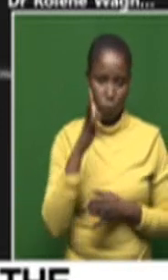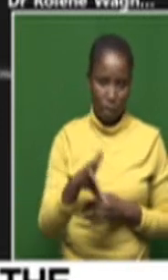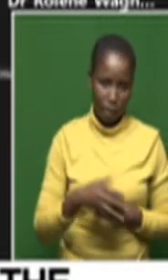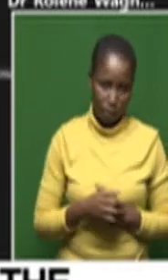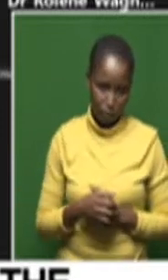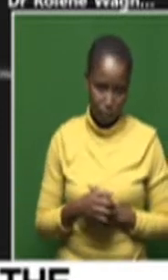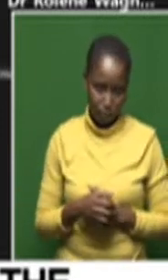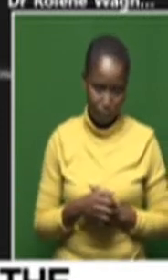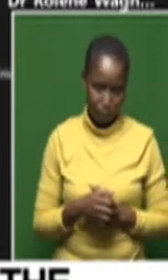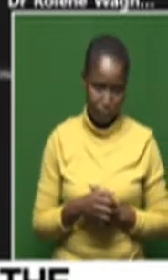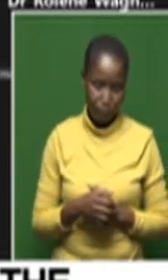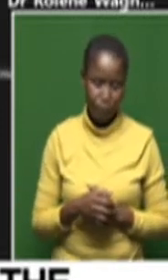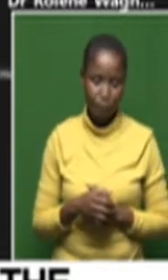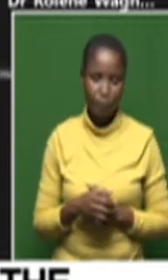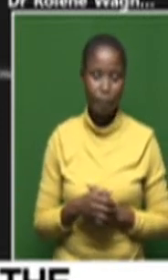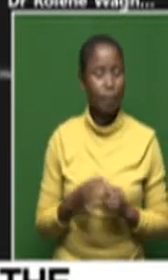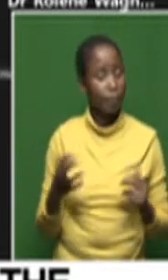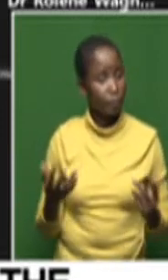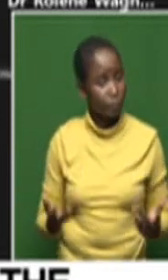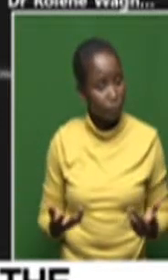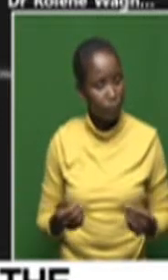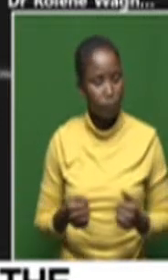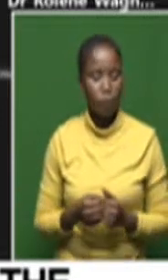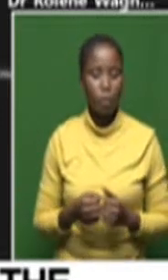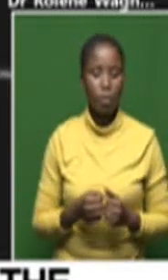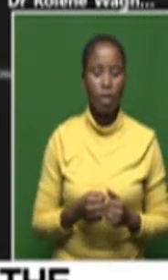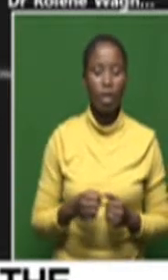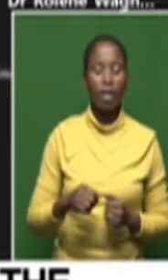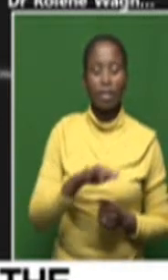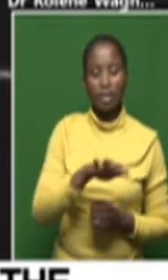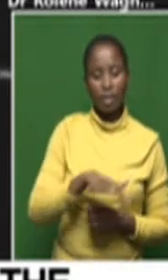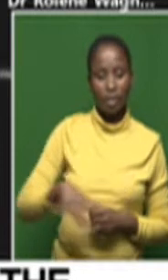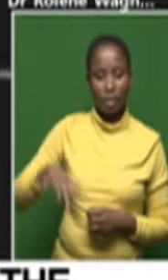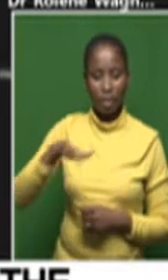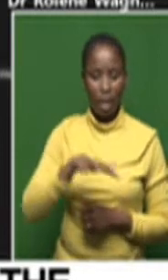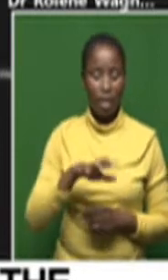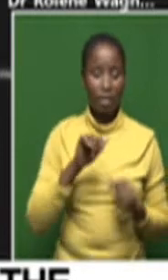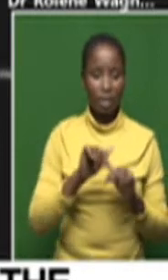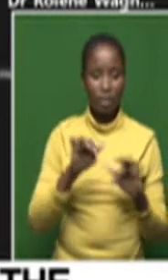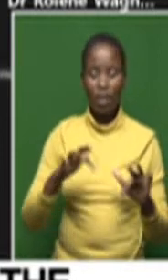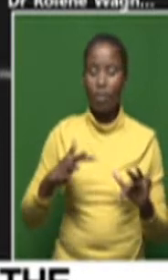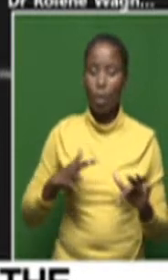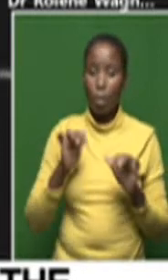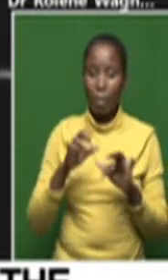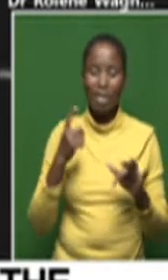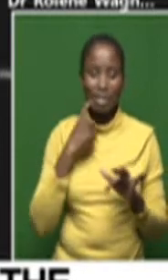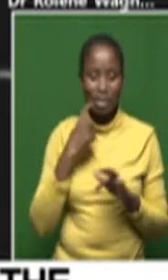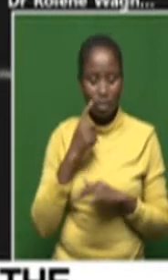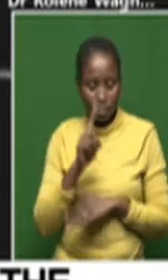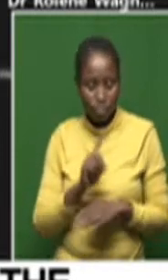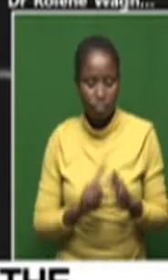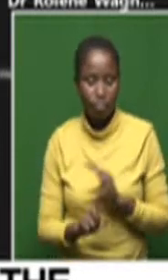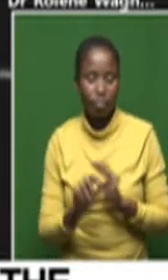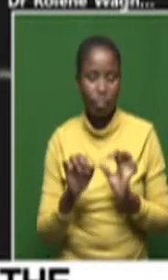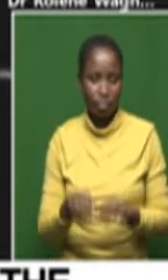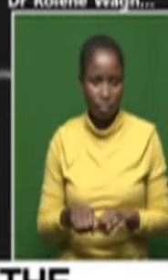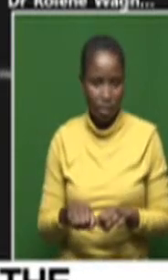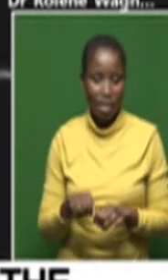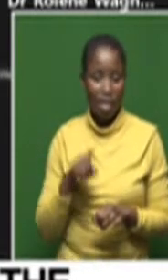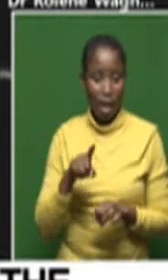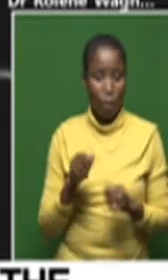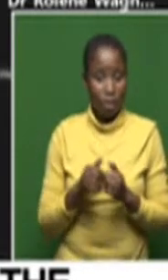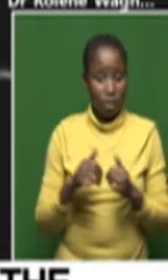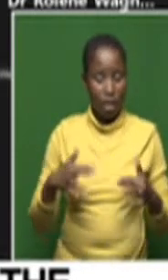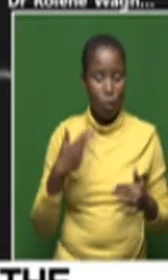The whole idea is to take and expand sites, take the services to where people are. So our Trans-Vaco train will be starting